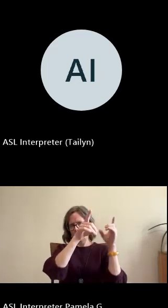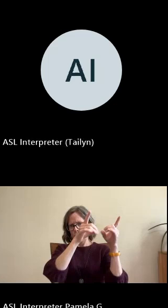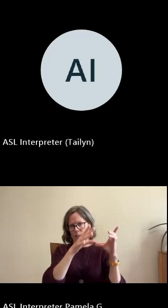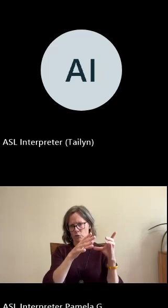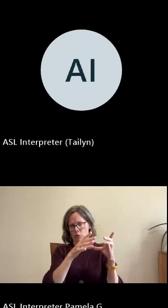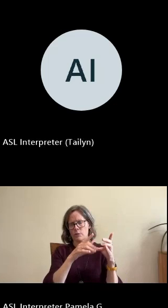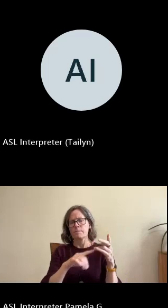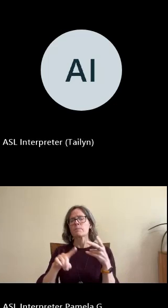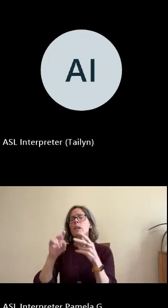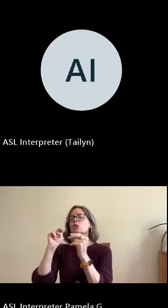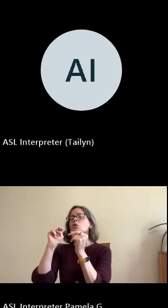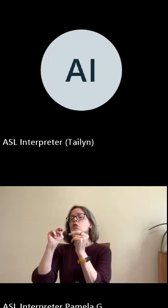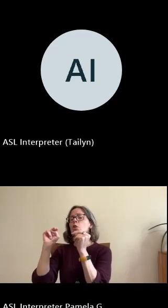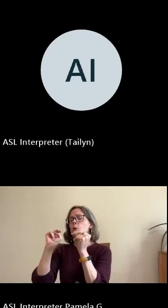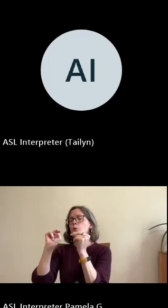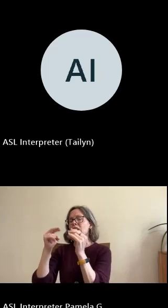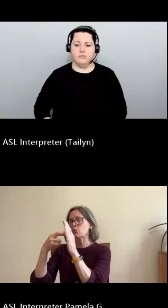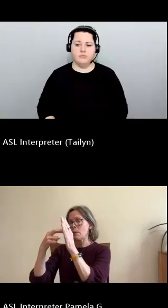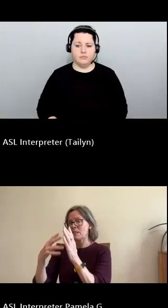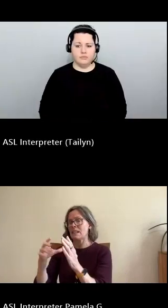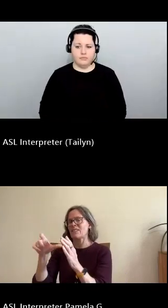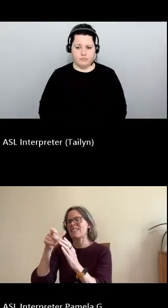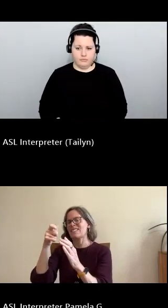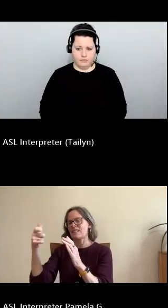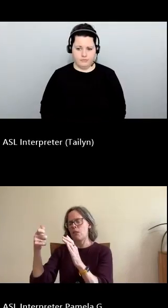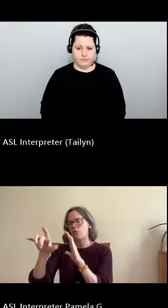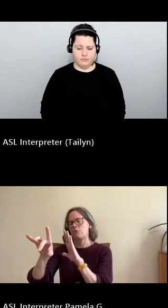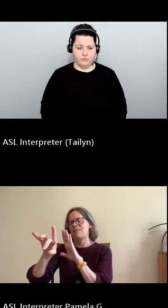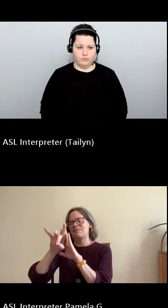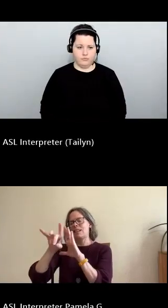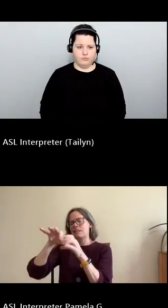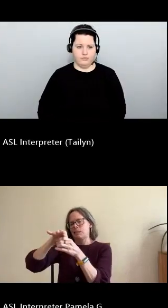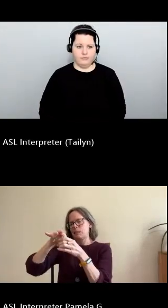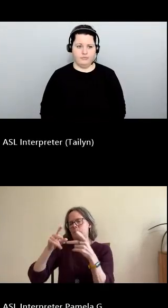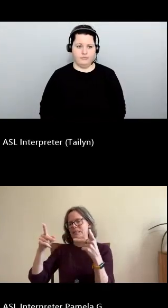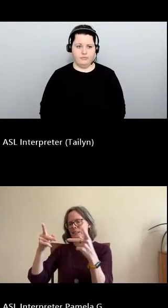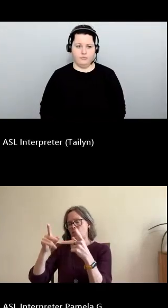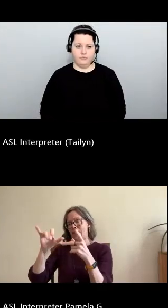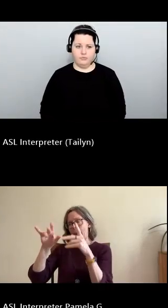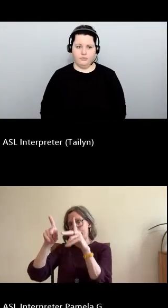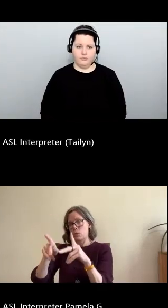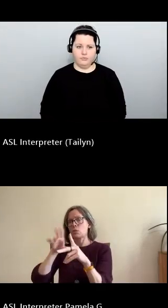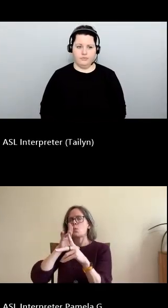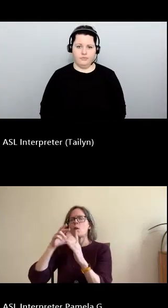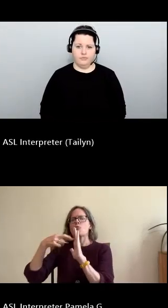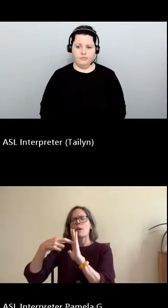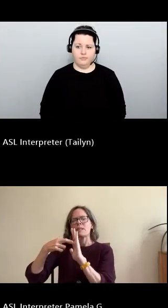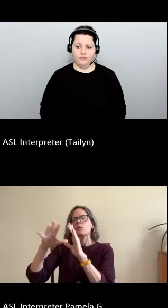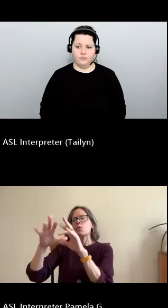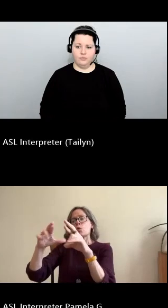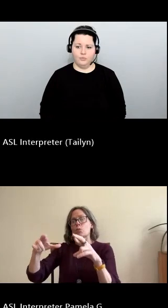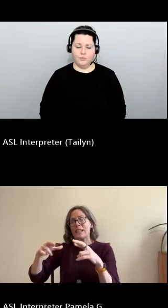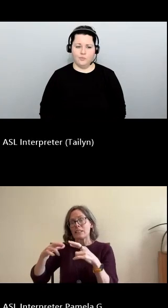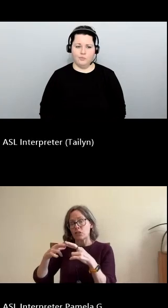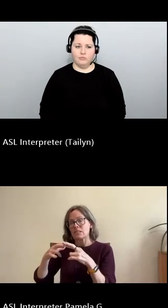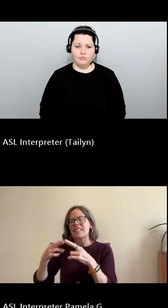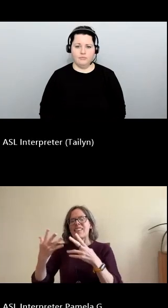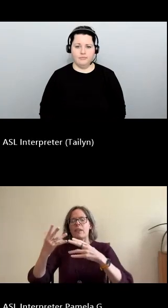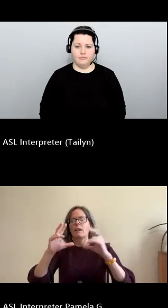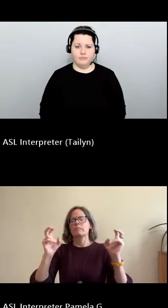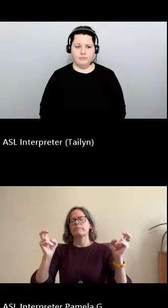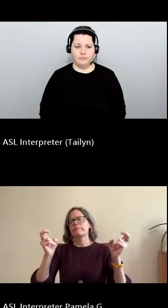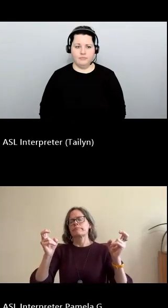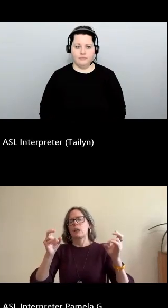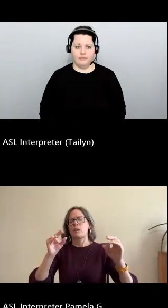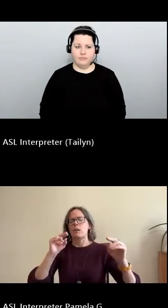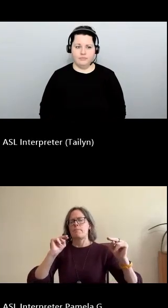another elected position, and that person will represent your region at the bargaining table during contract negotiations. They do a